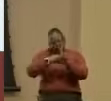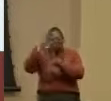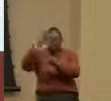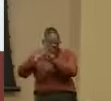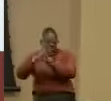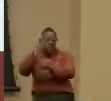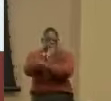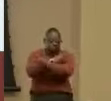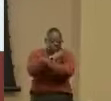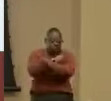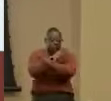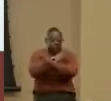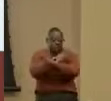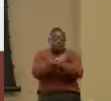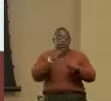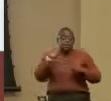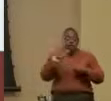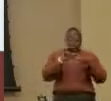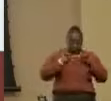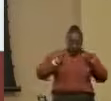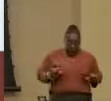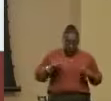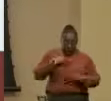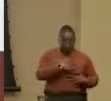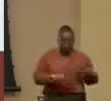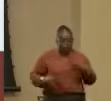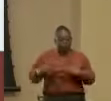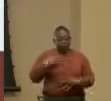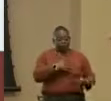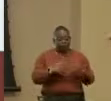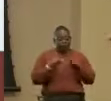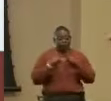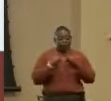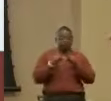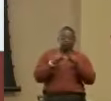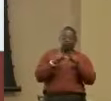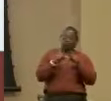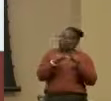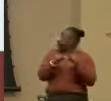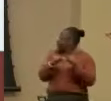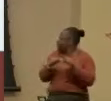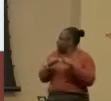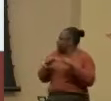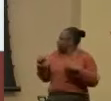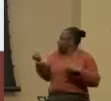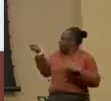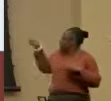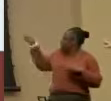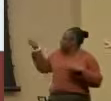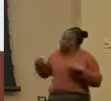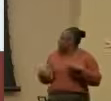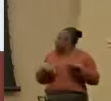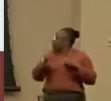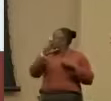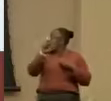months. It stays in the system for a very long time. Neither rituximab, nor anifrolumab,